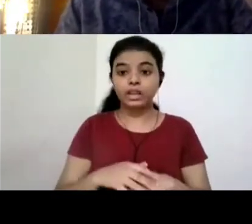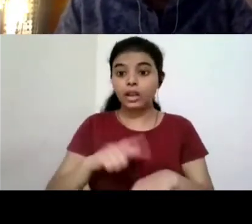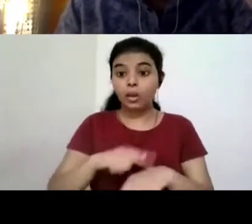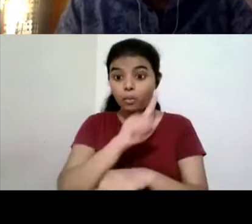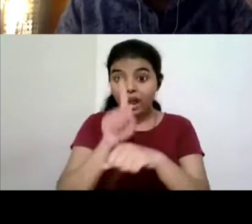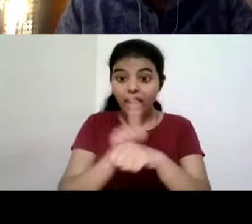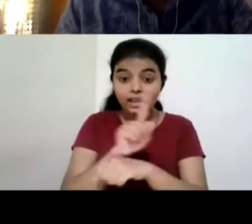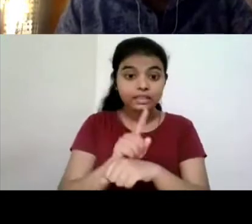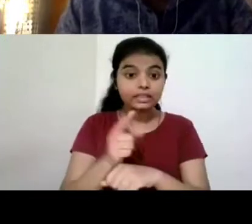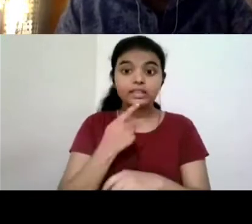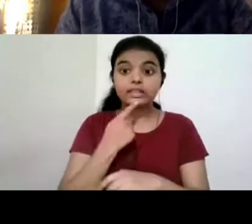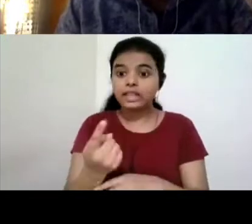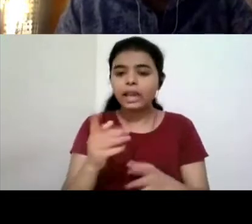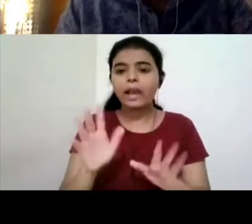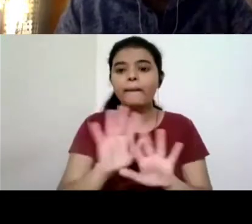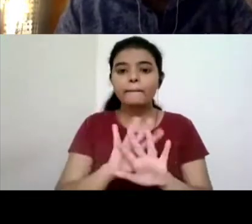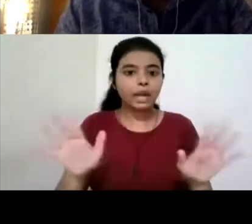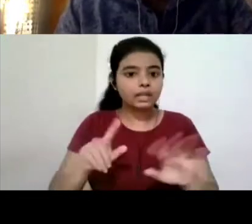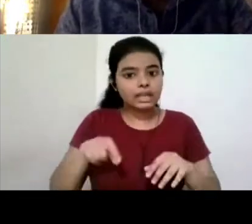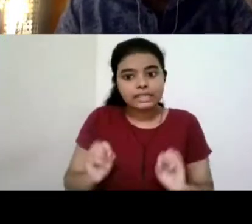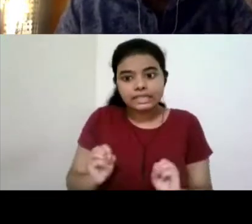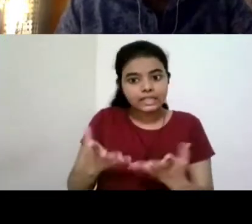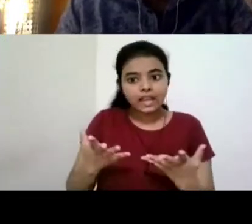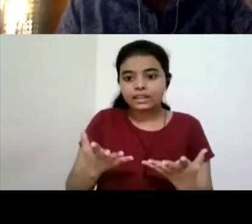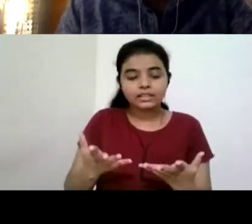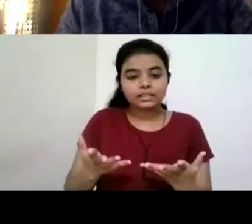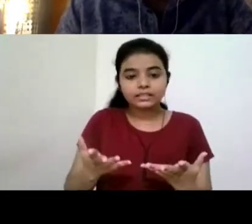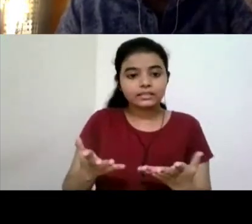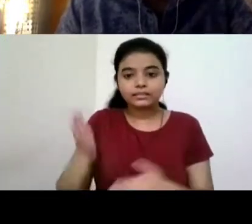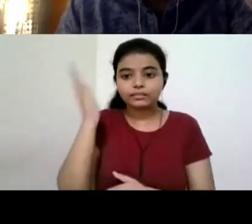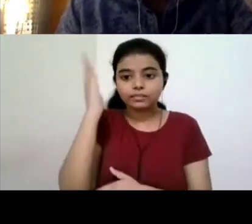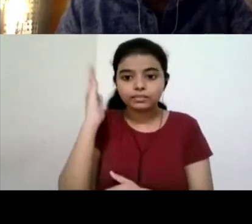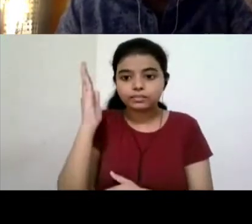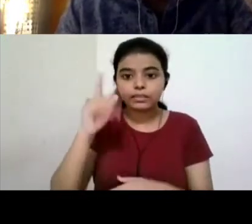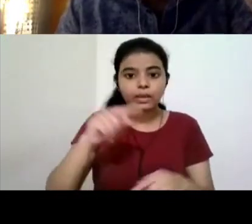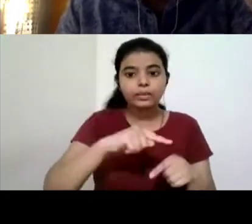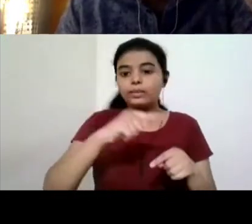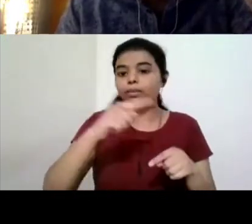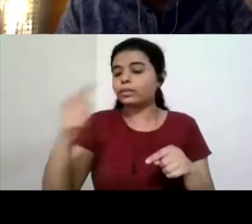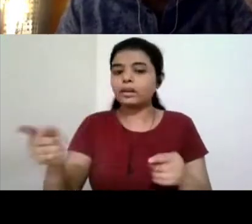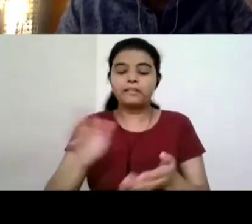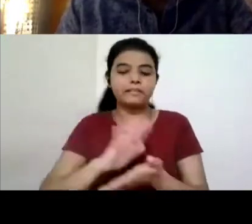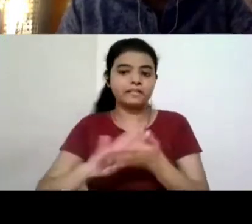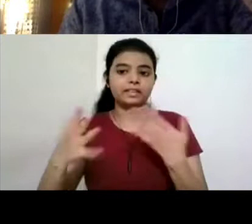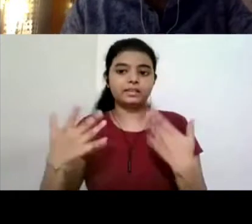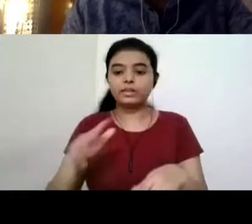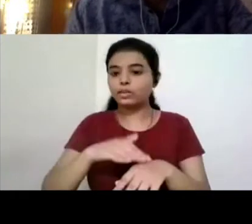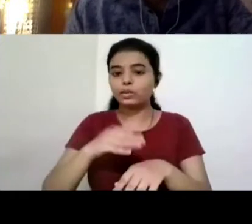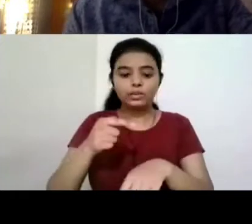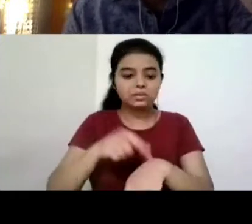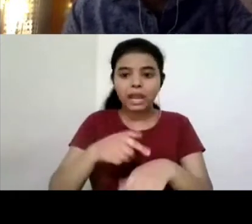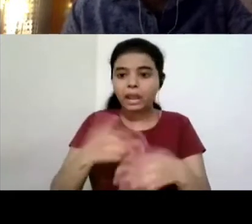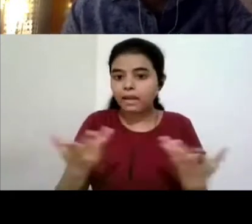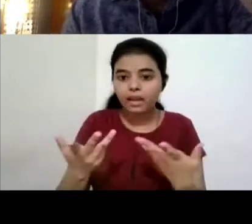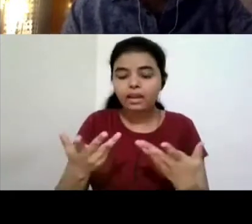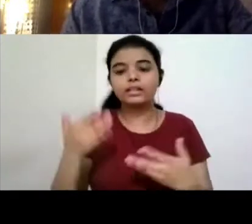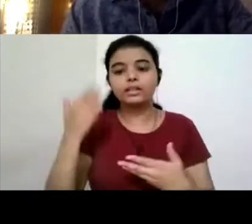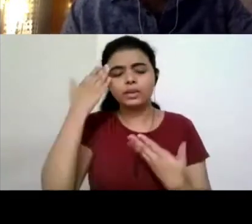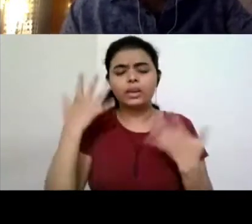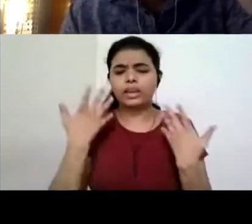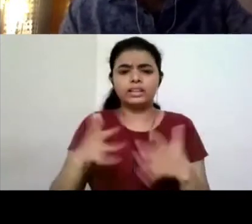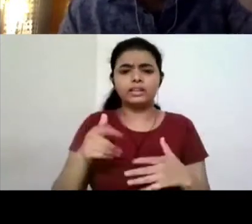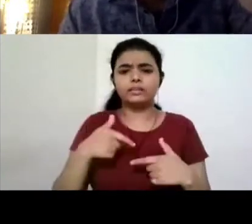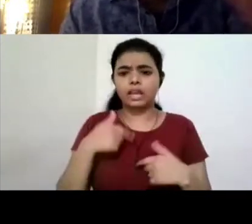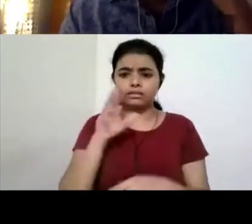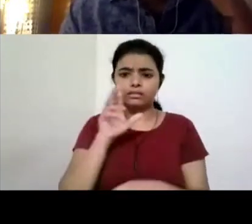but I can't say. Once one starts off, one is going the other way around. So, but whichever way, it's like